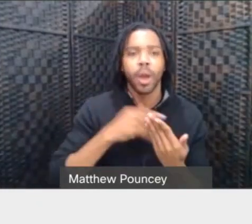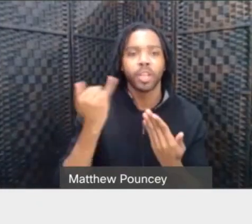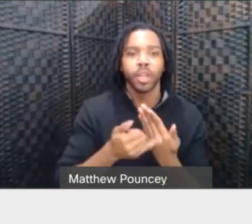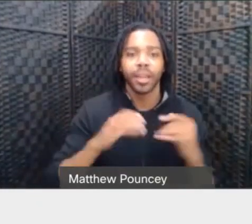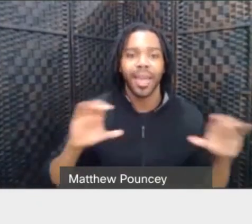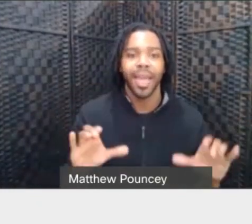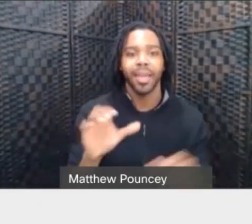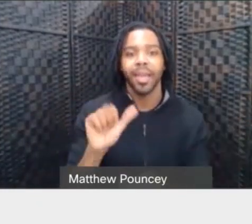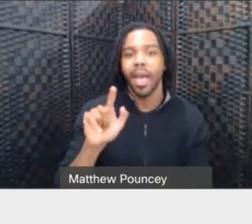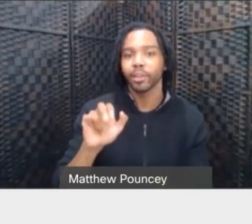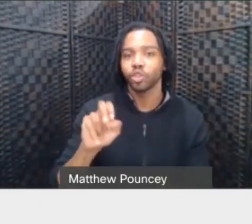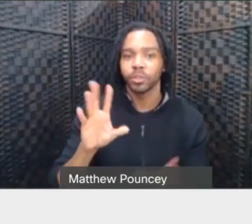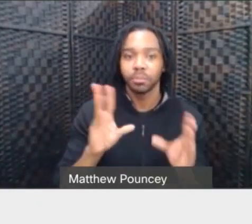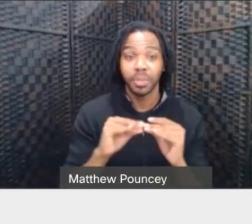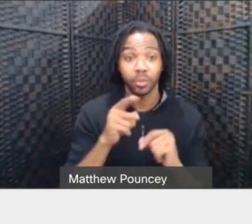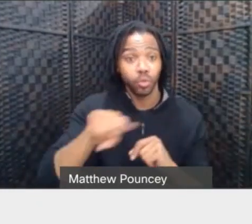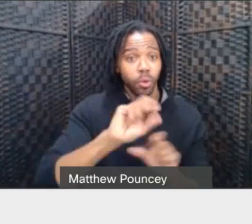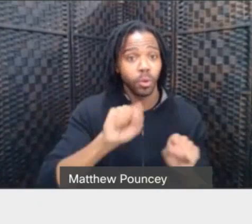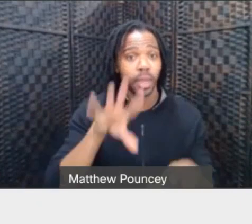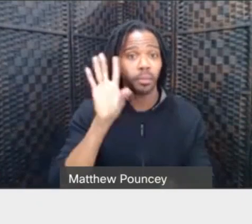can participate